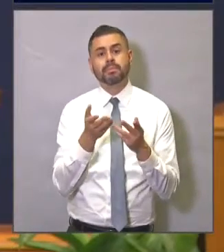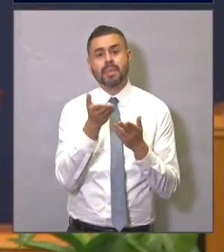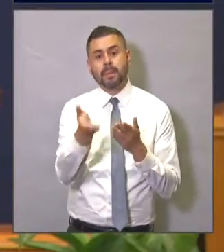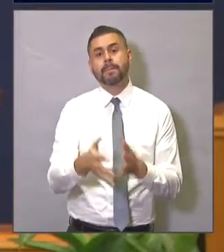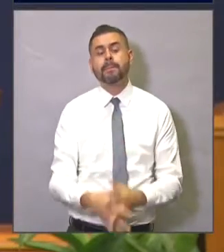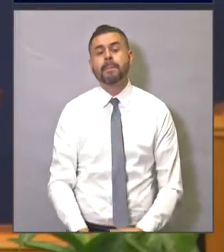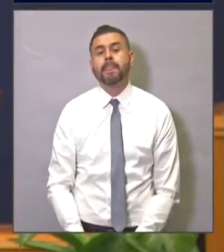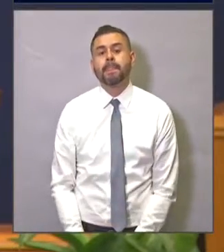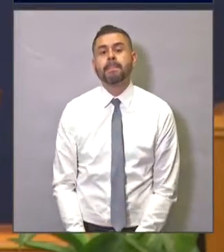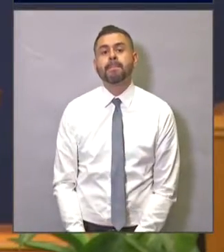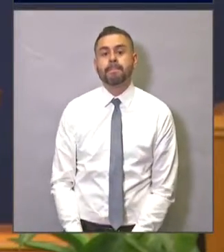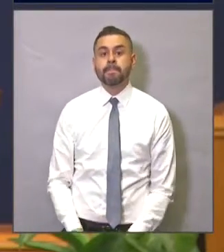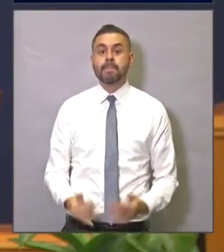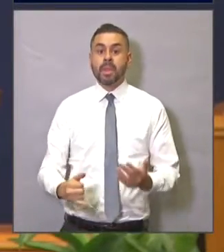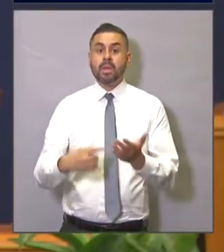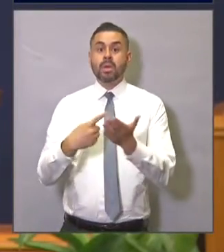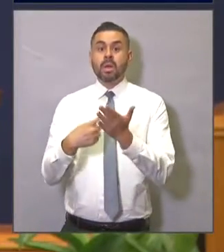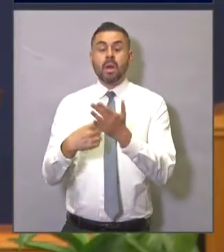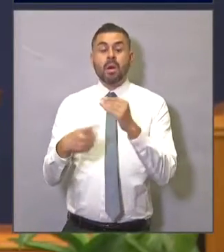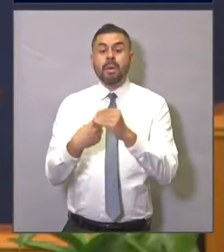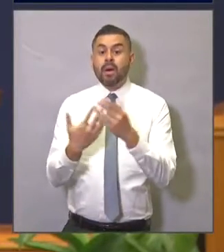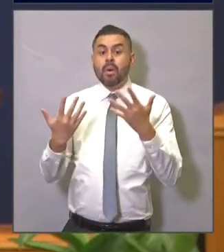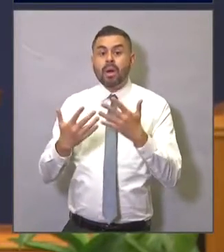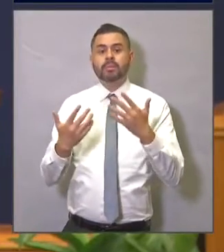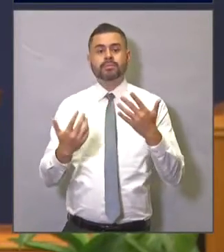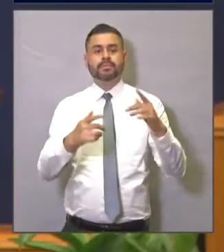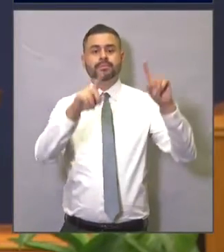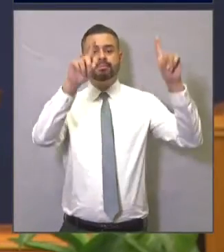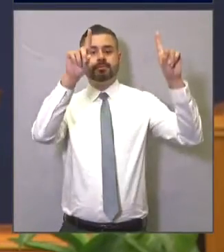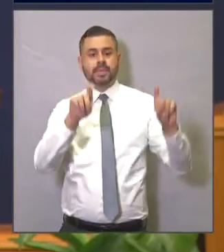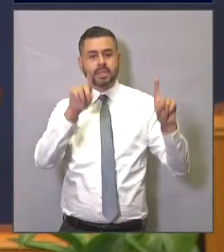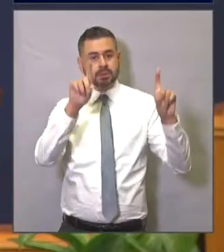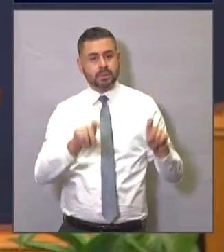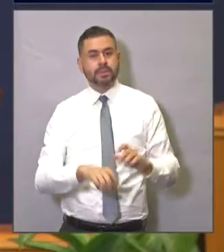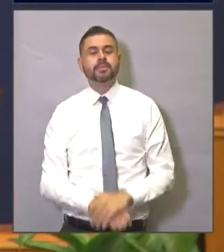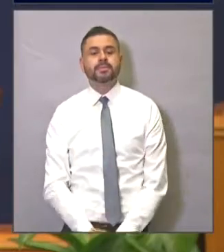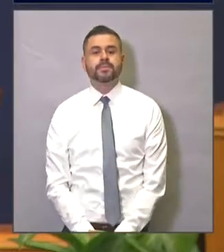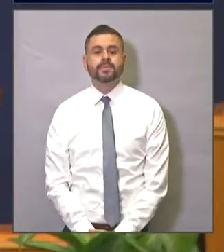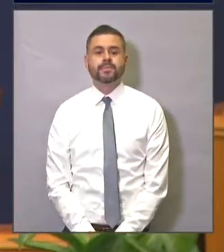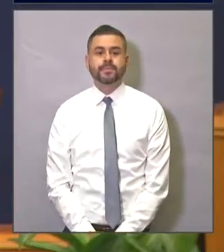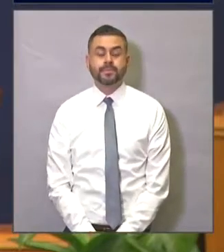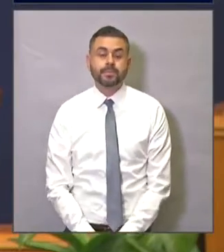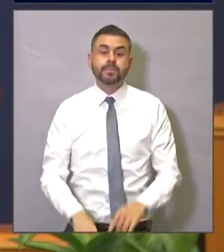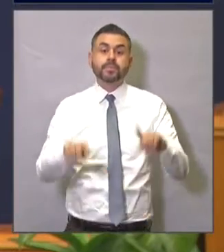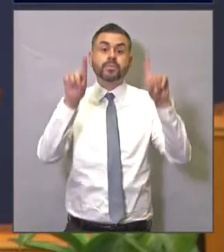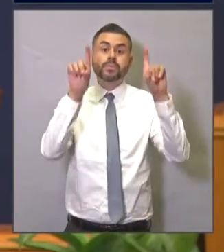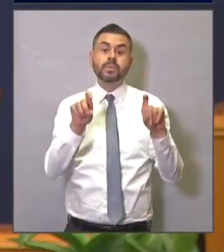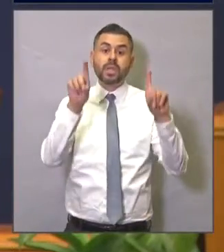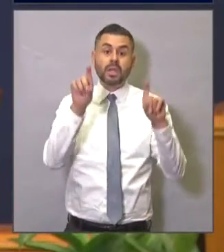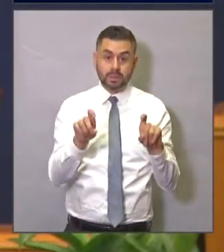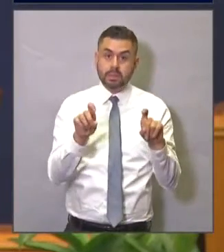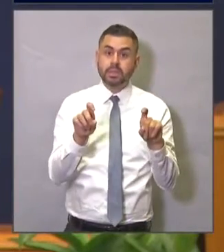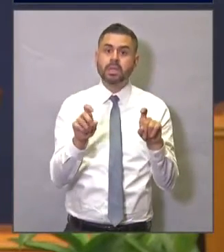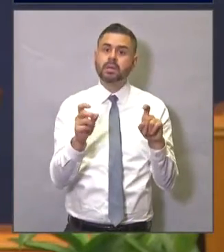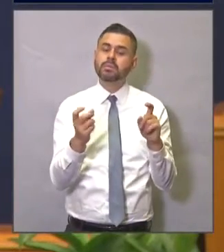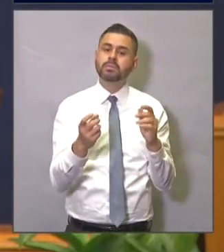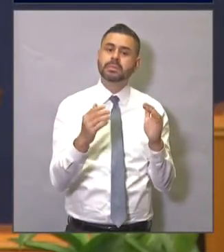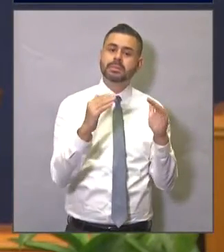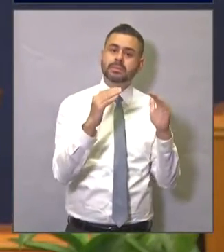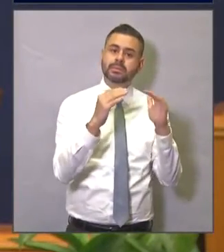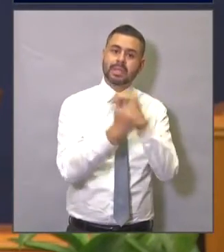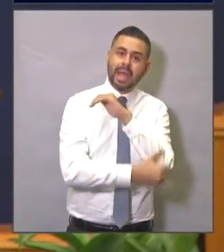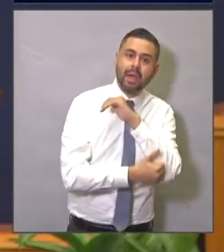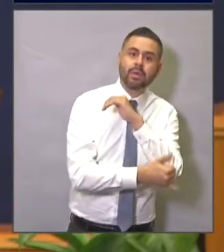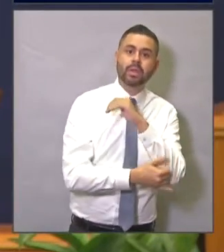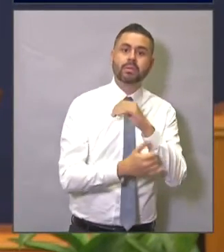Now I'll shift briefly to discuss testing. We have seen an increase in the demand across the county, city sites, state